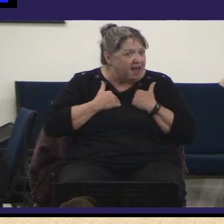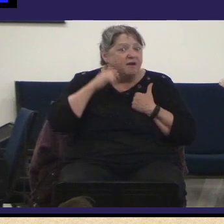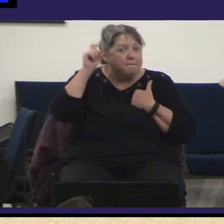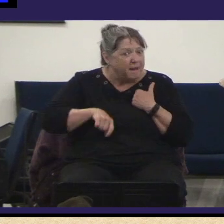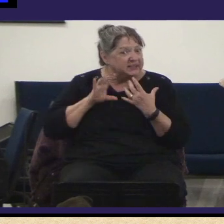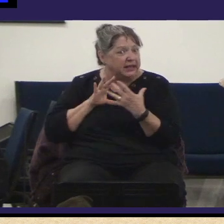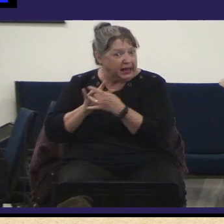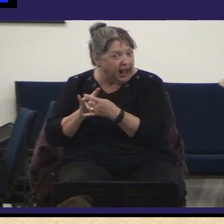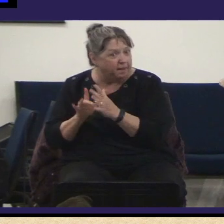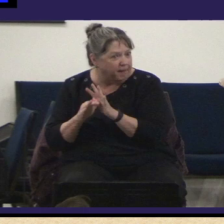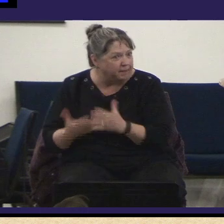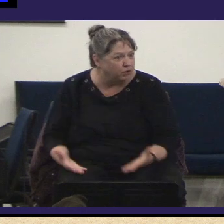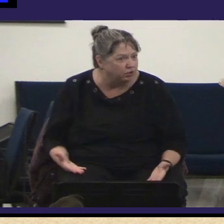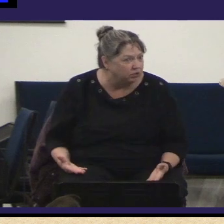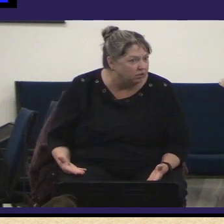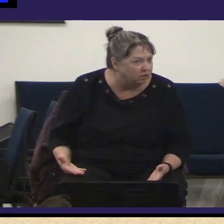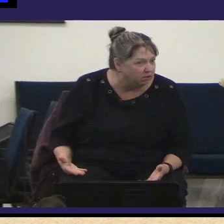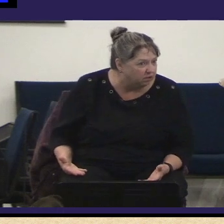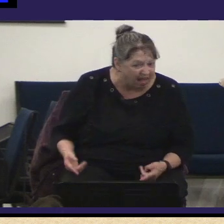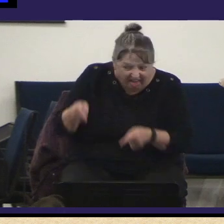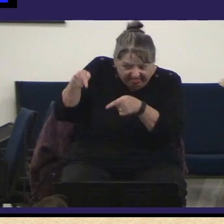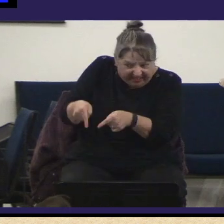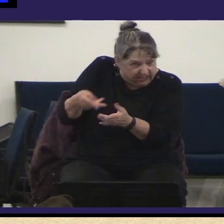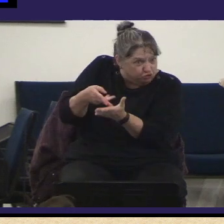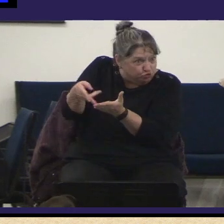truth. I want truth. Who wants the lie?